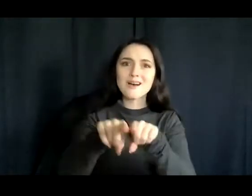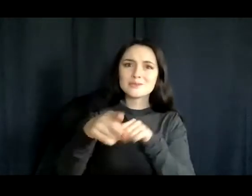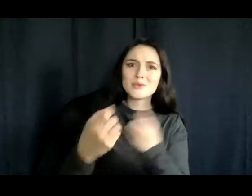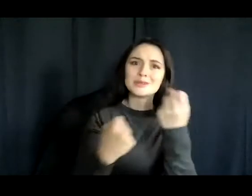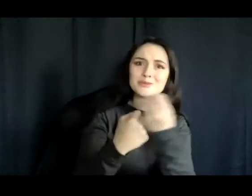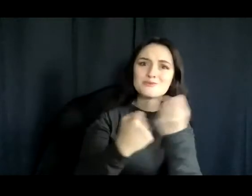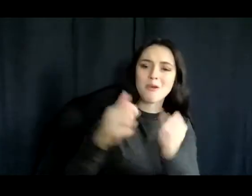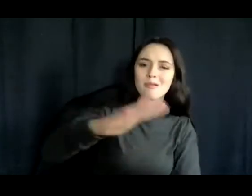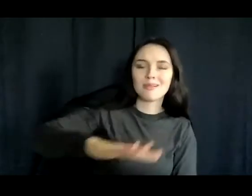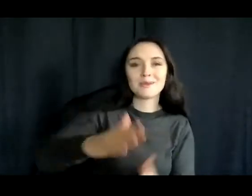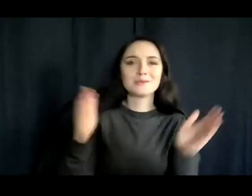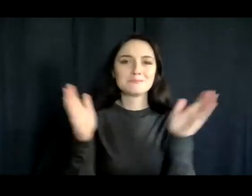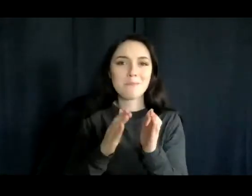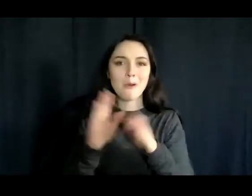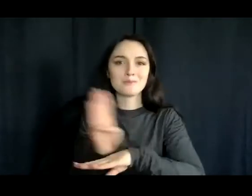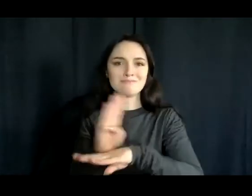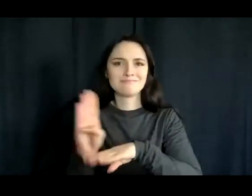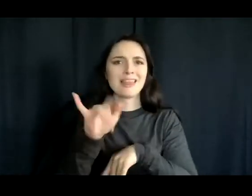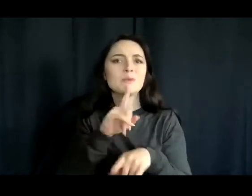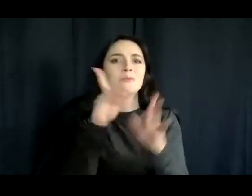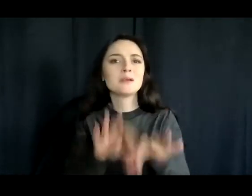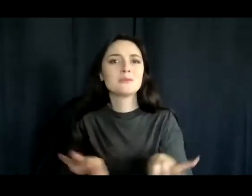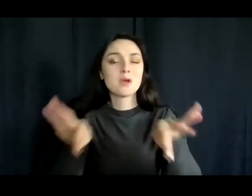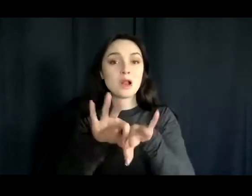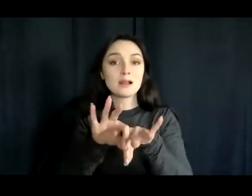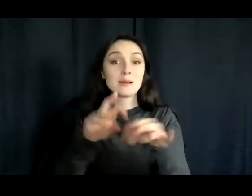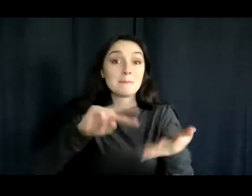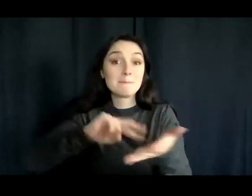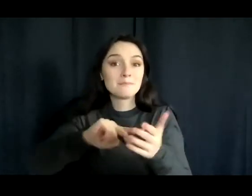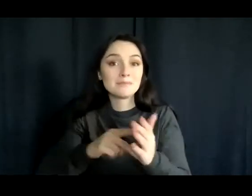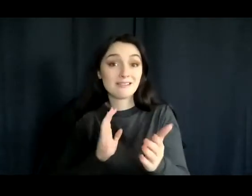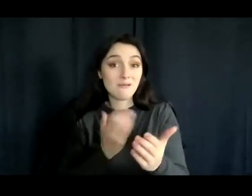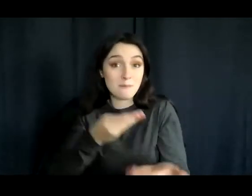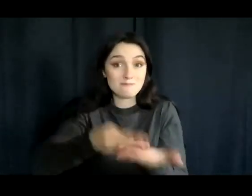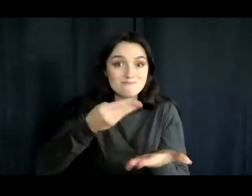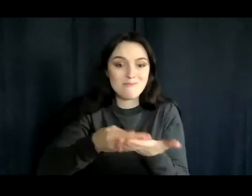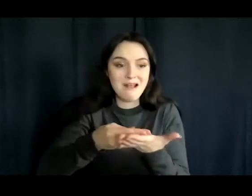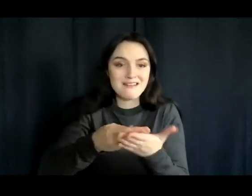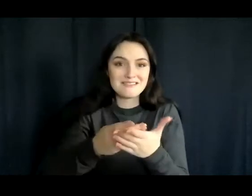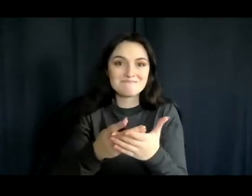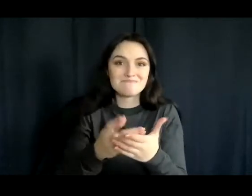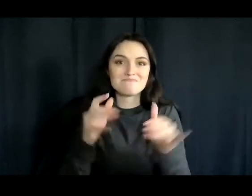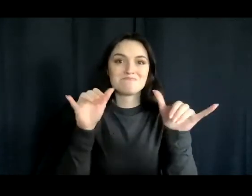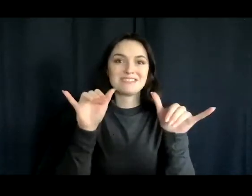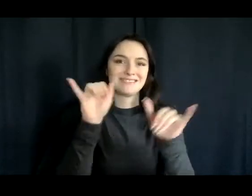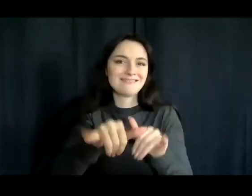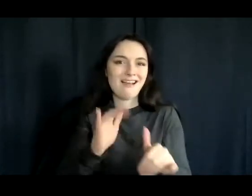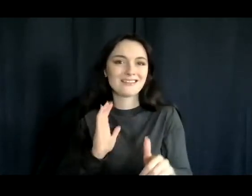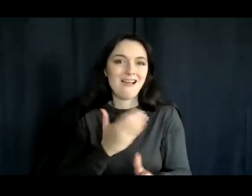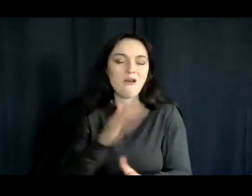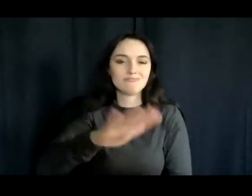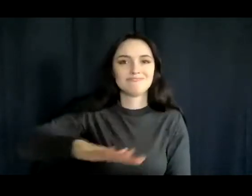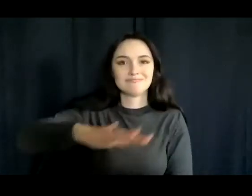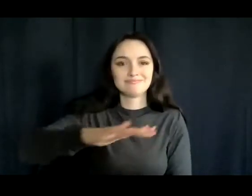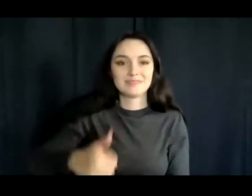which is one of the most important things, is we're keeping our money and our resources here in our area. And that's an important thing to know. Yes, absolutely.